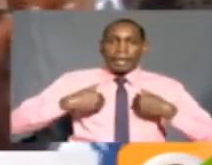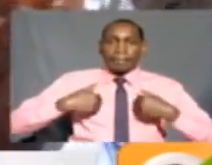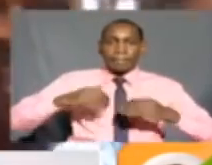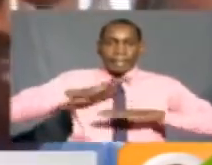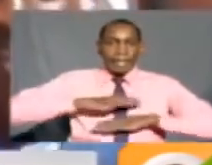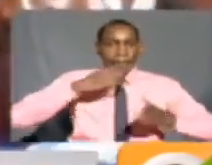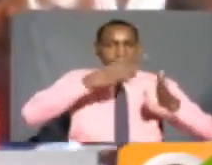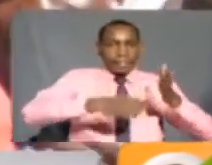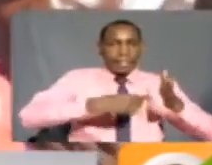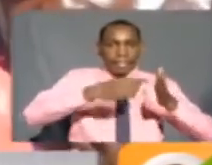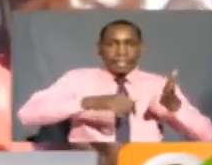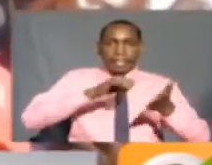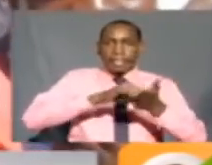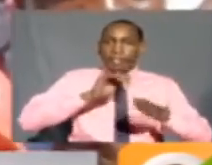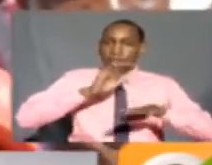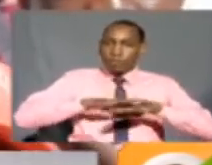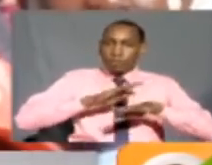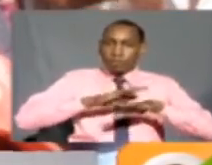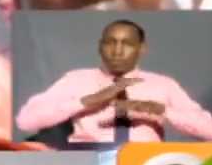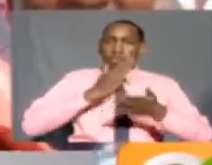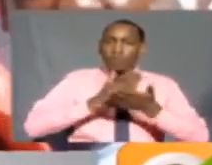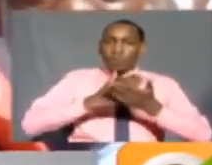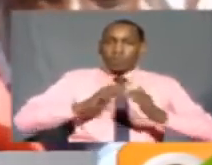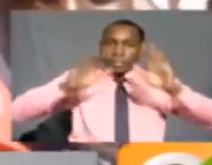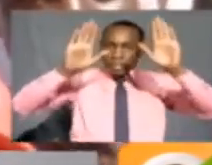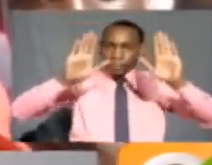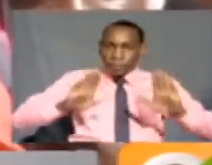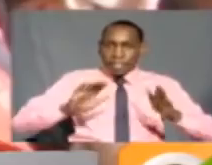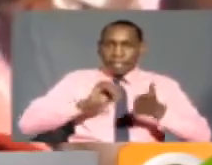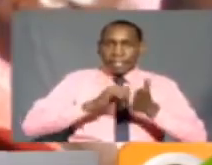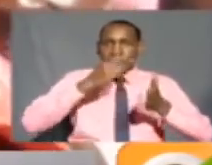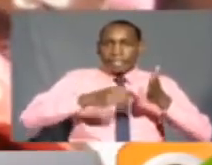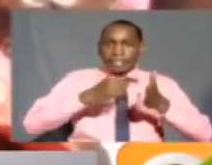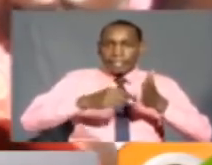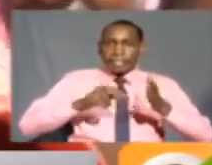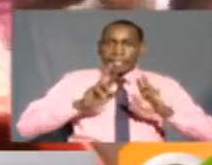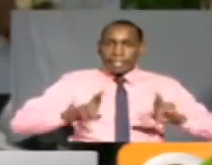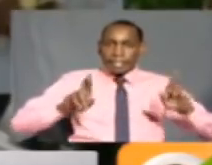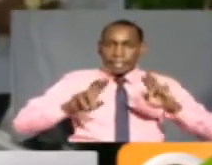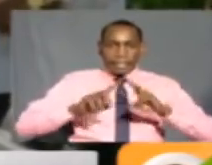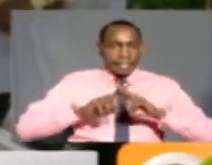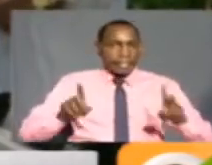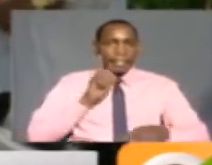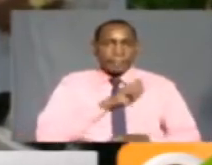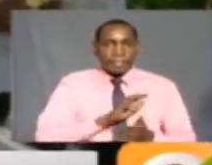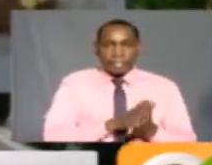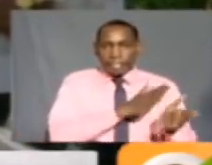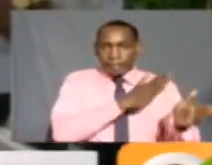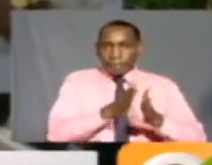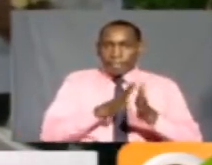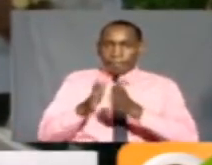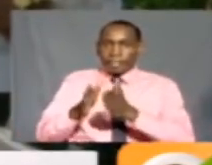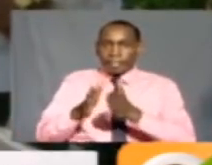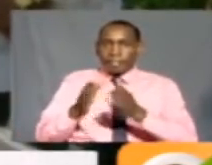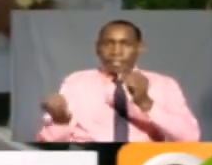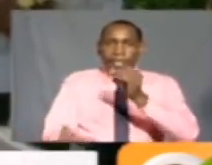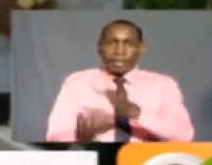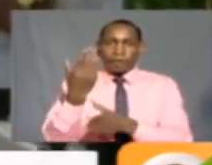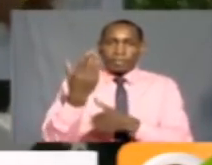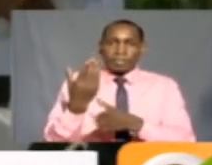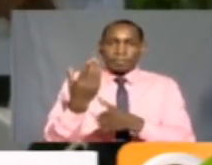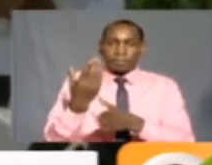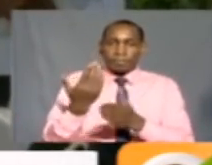industries to ensure its viability, which industries, he said, were already in the pipeline. The plan they were here to launch